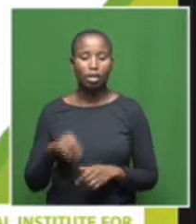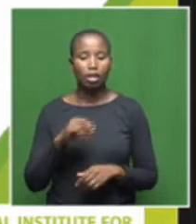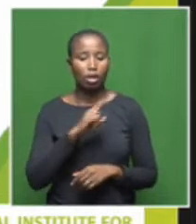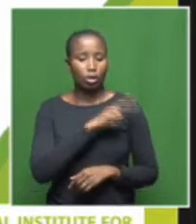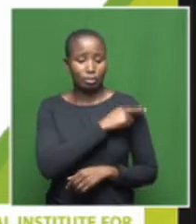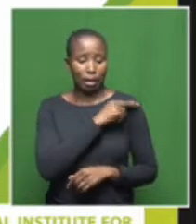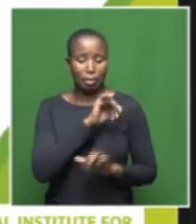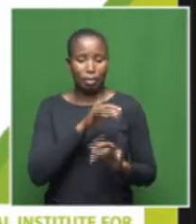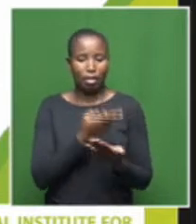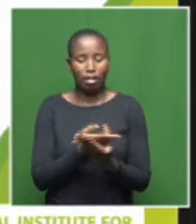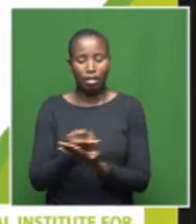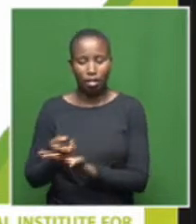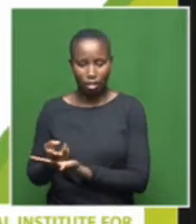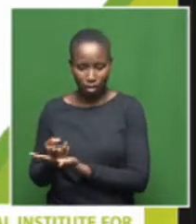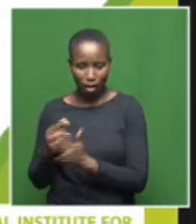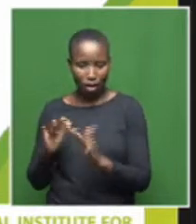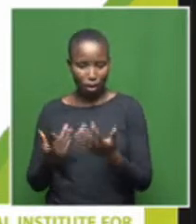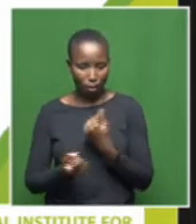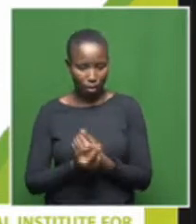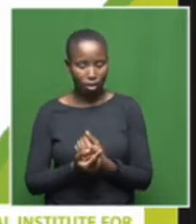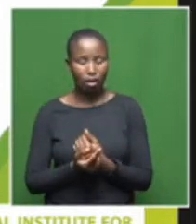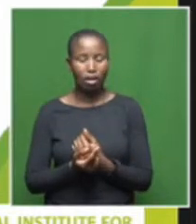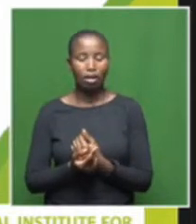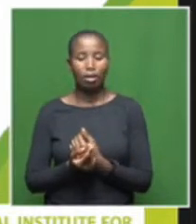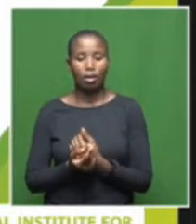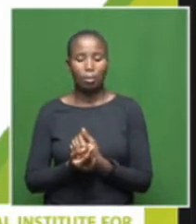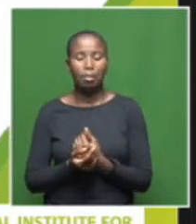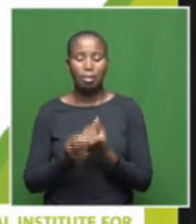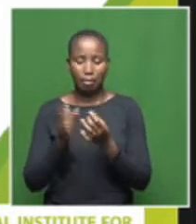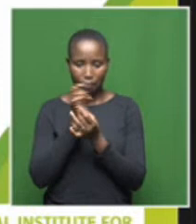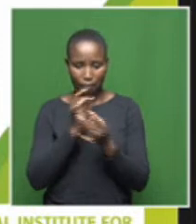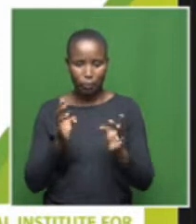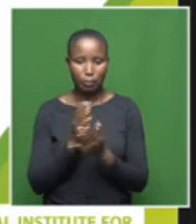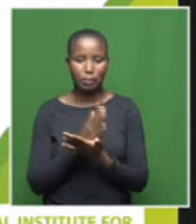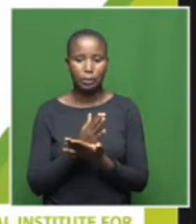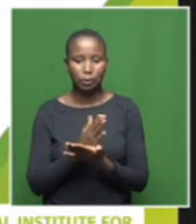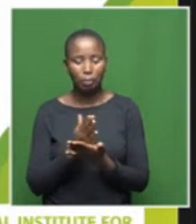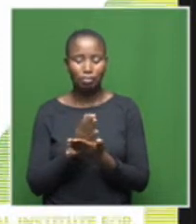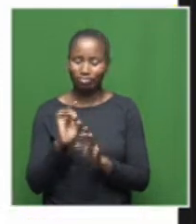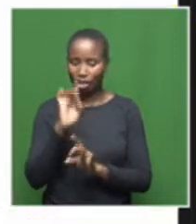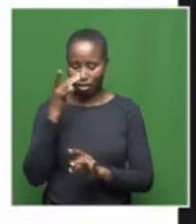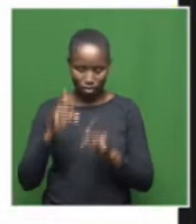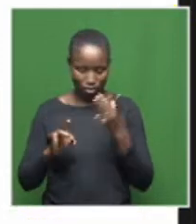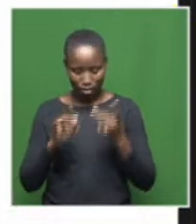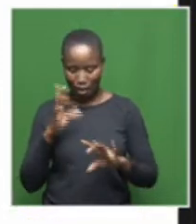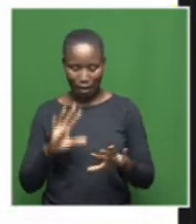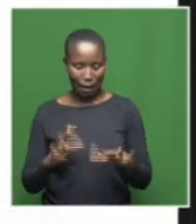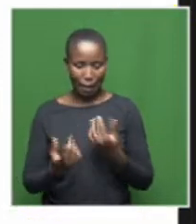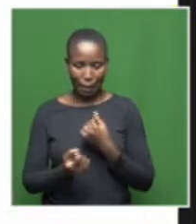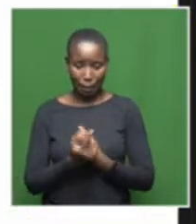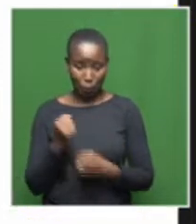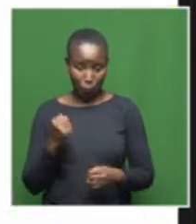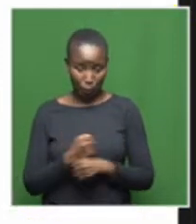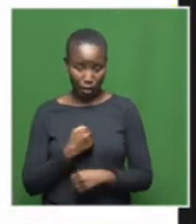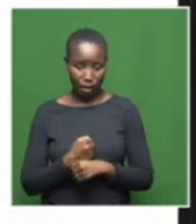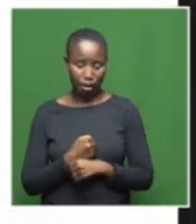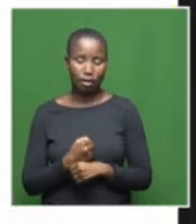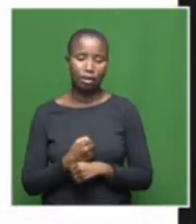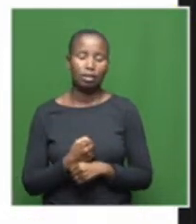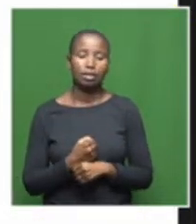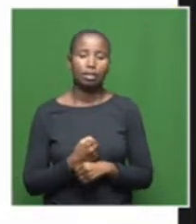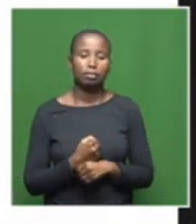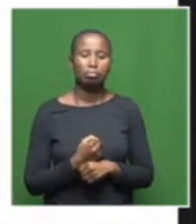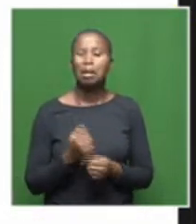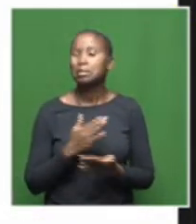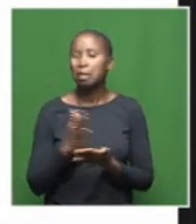on DATCO, but just provide a little bit of some of the other epidemiological analysis we've been doing. So many of you may not know,